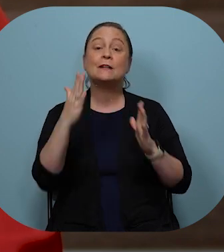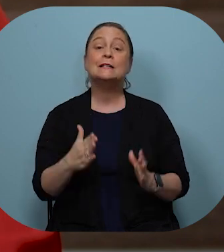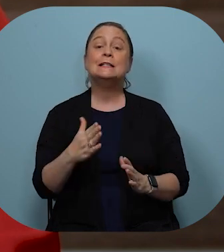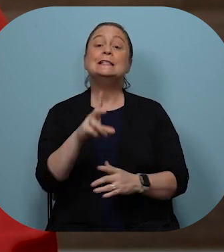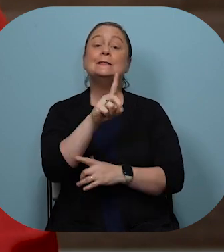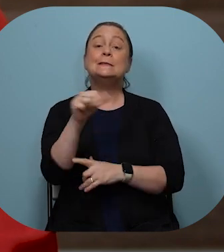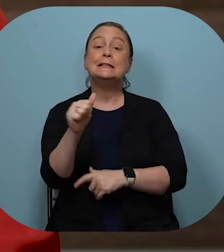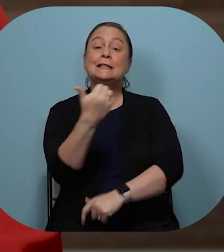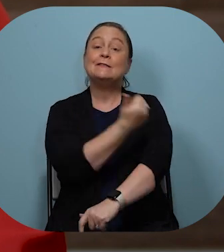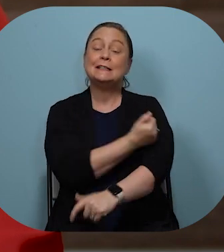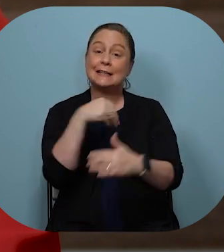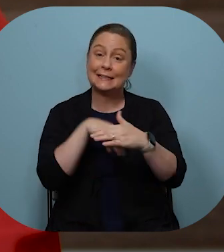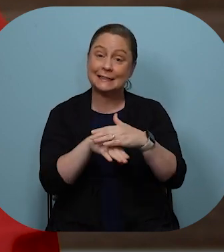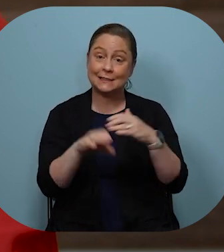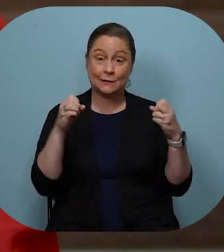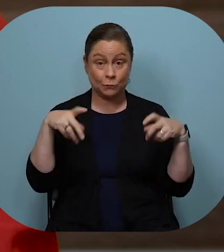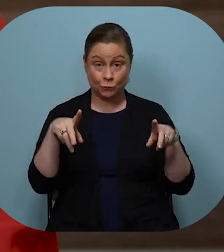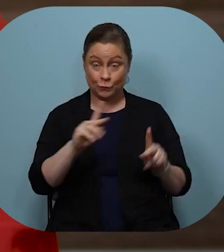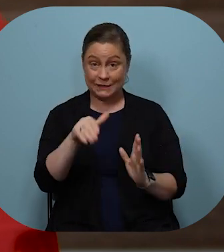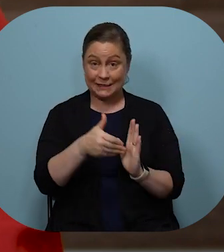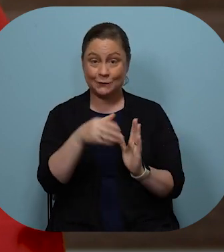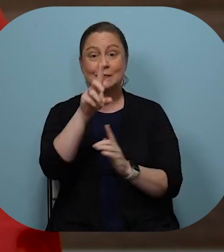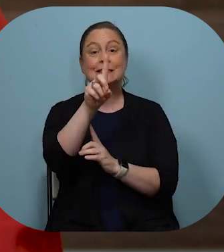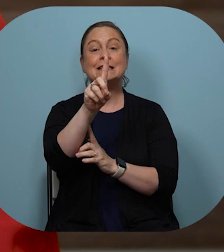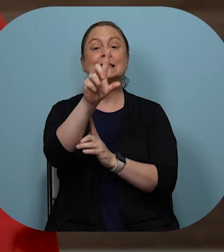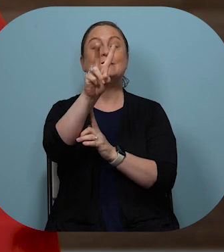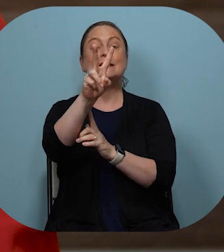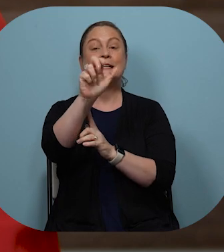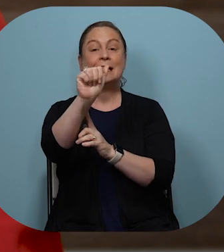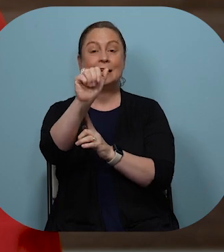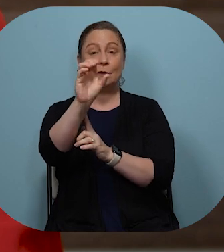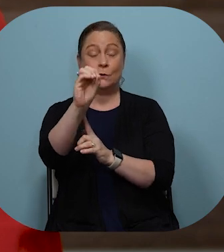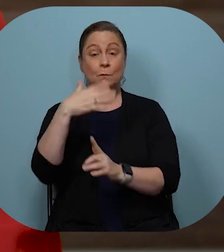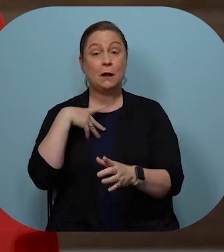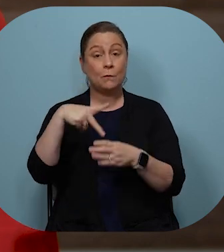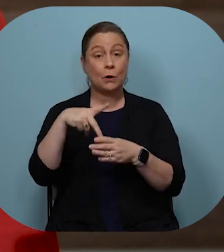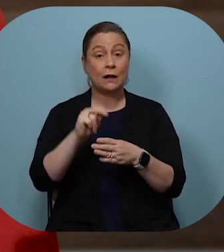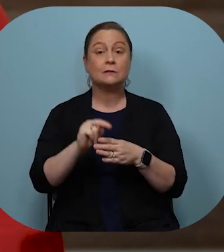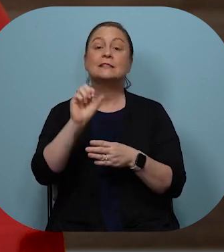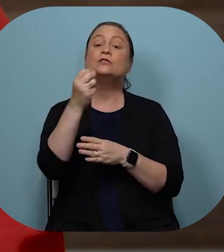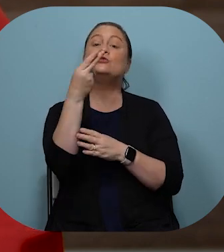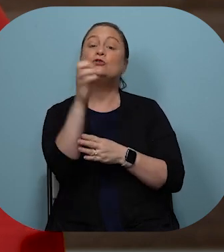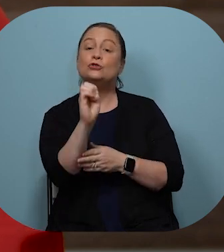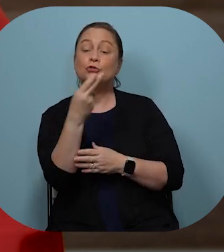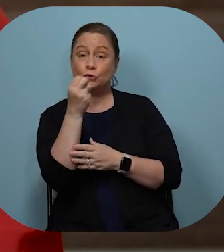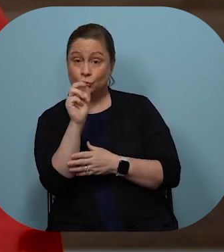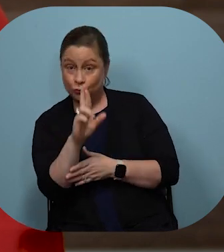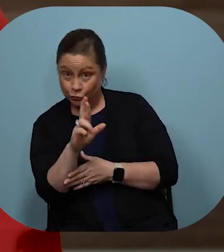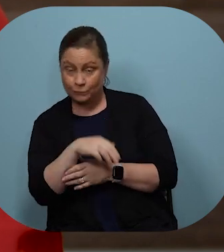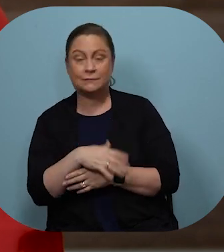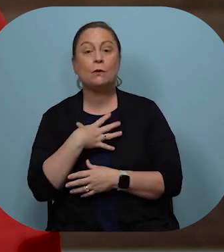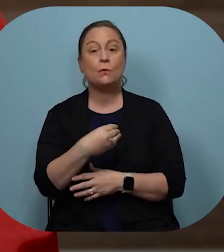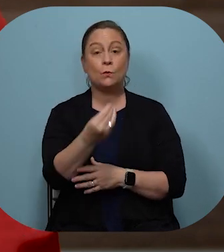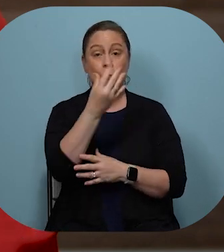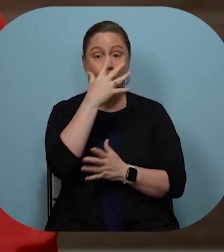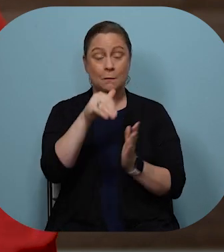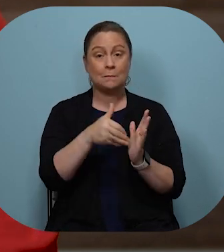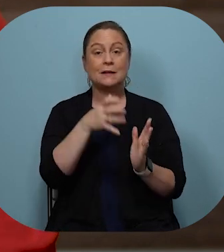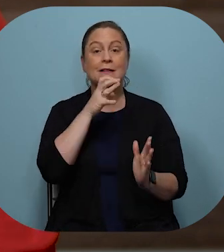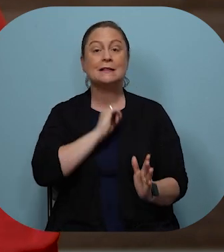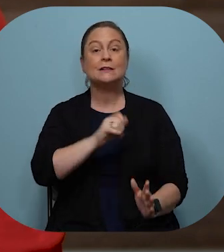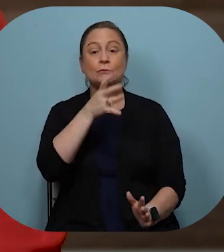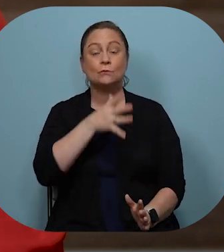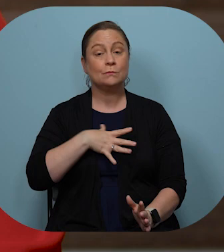Access Opportunity Center, or DVAO. My pronouns are she and her, and I am a white middle-aged woman